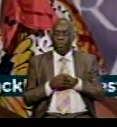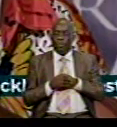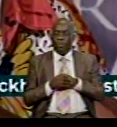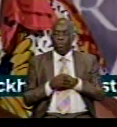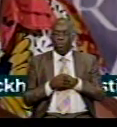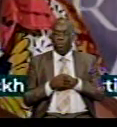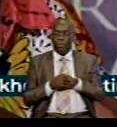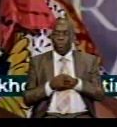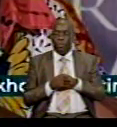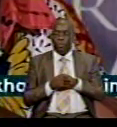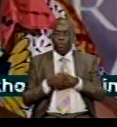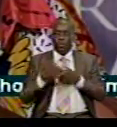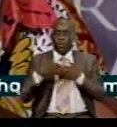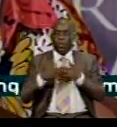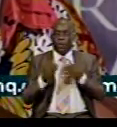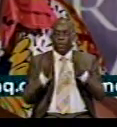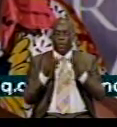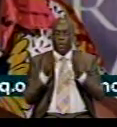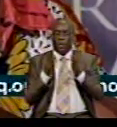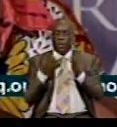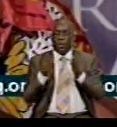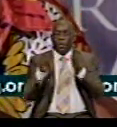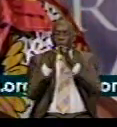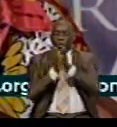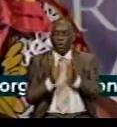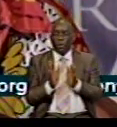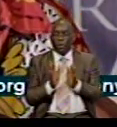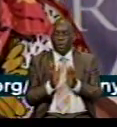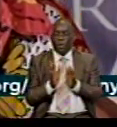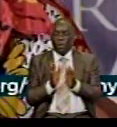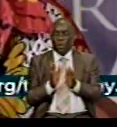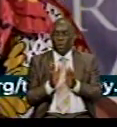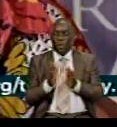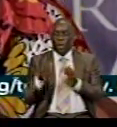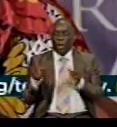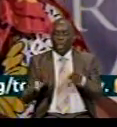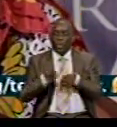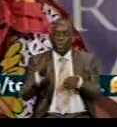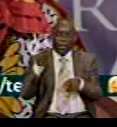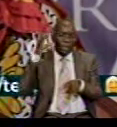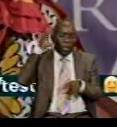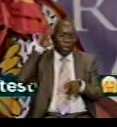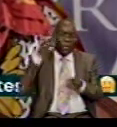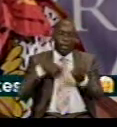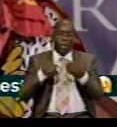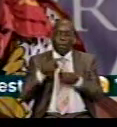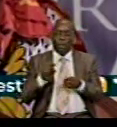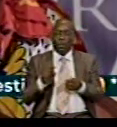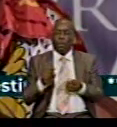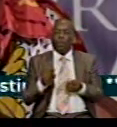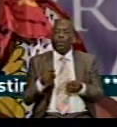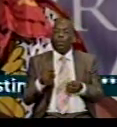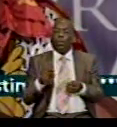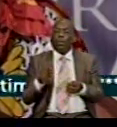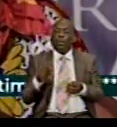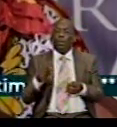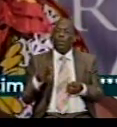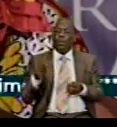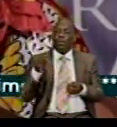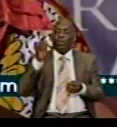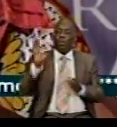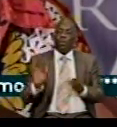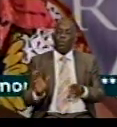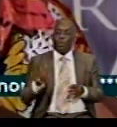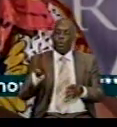So after the prayers here now, as I heard about Dr. KUMUYI, I said I must go there because I've seen it. I saw him on television before I